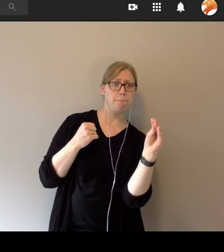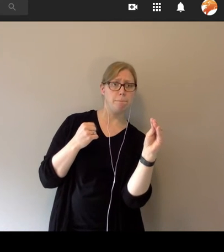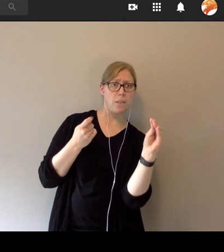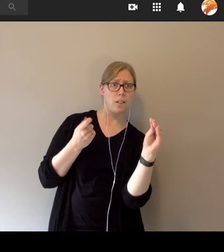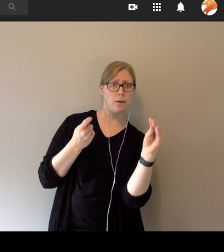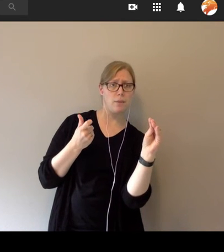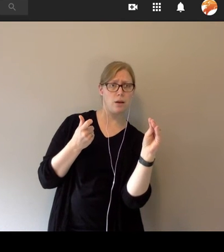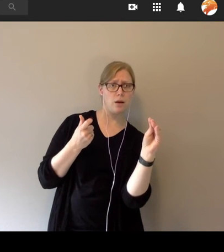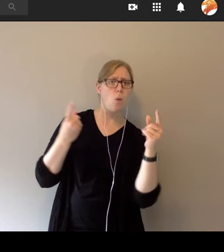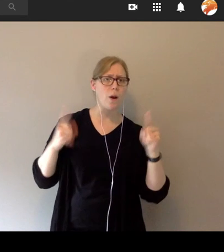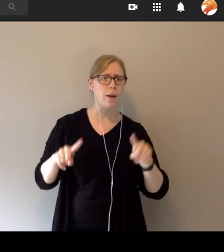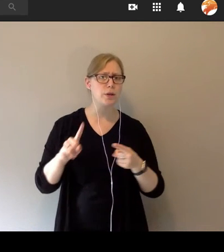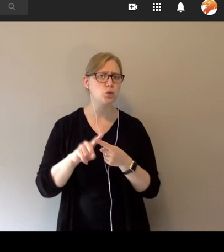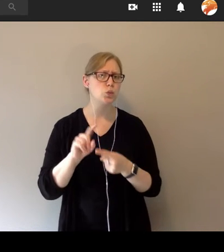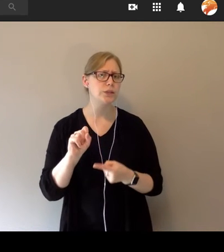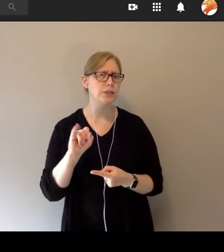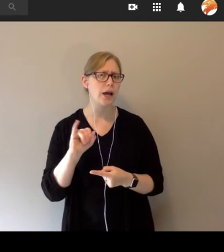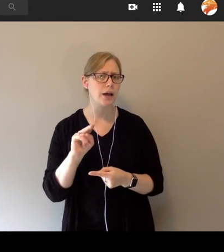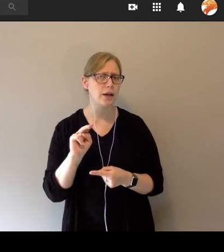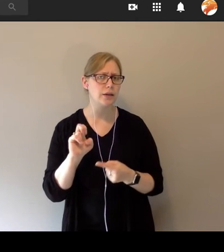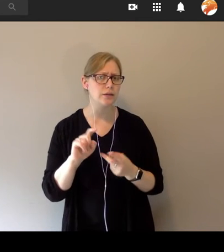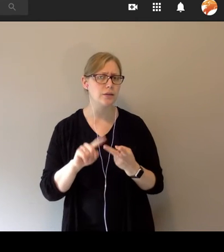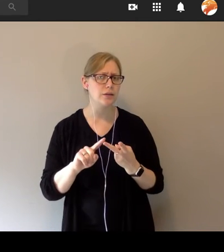cosine? So